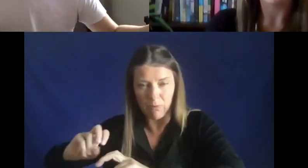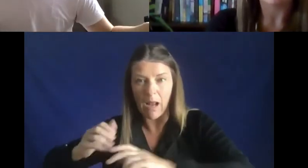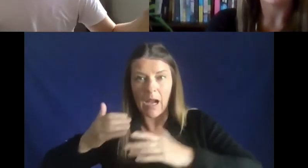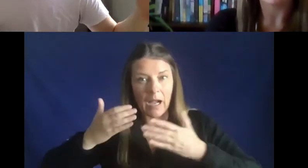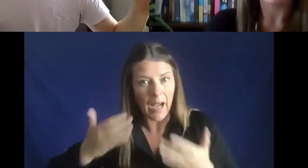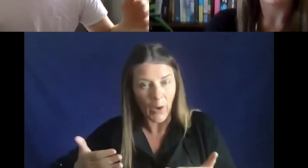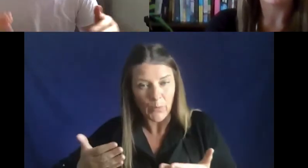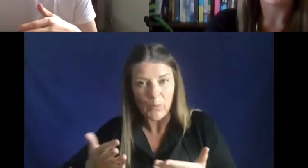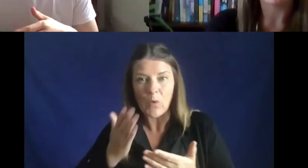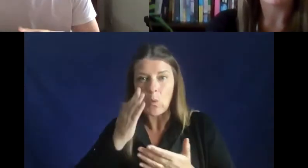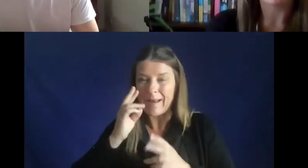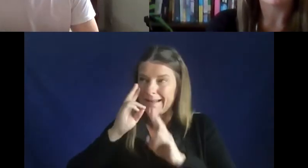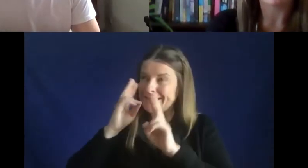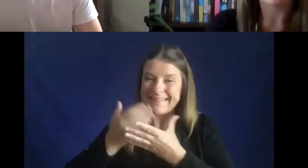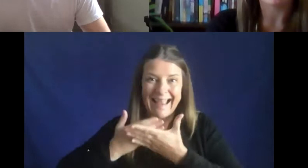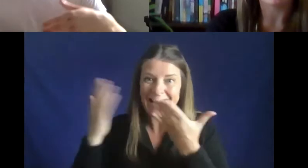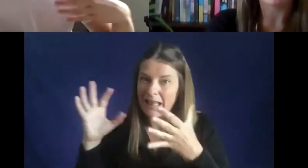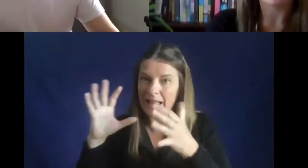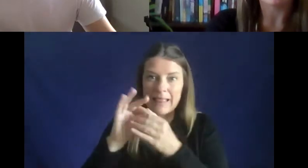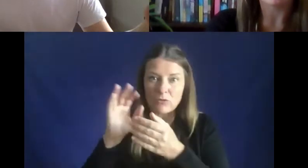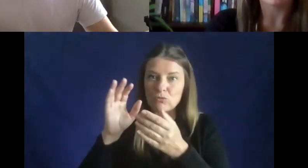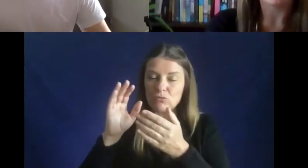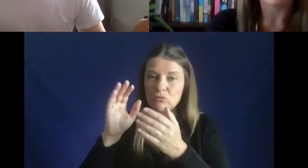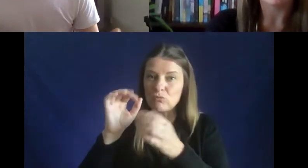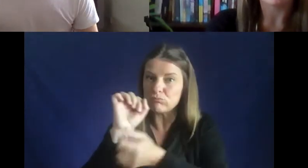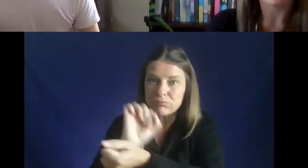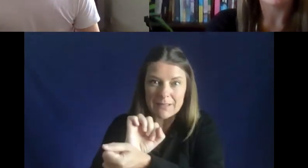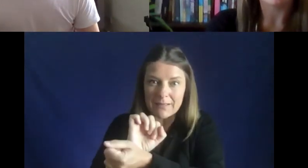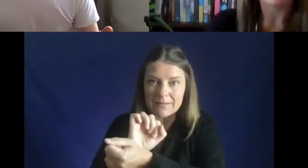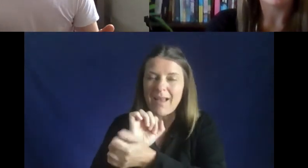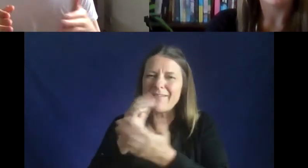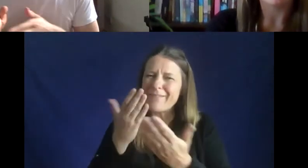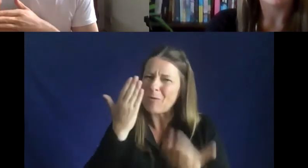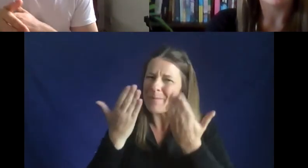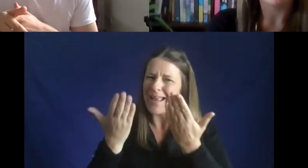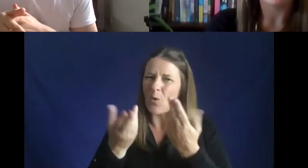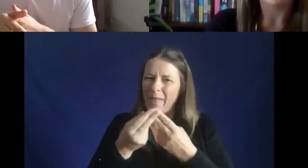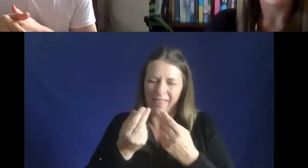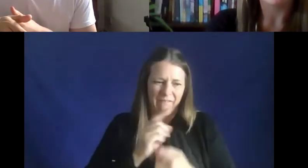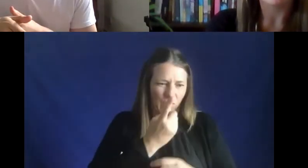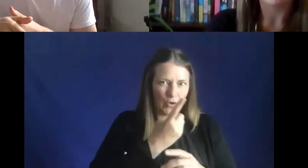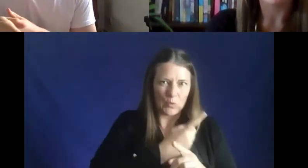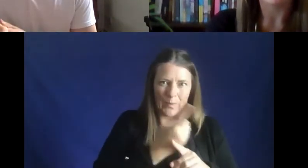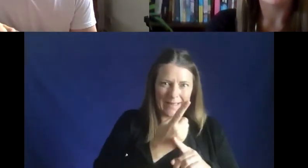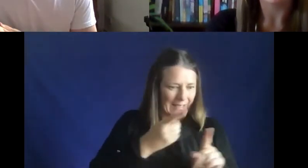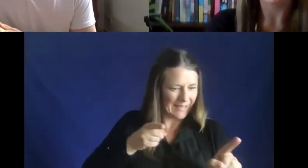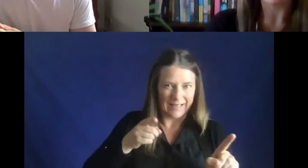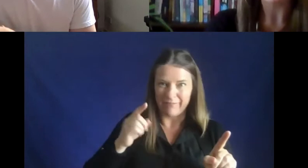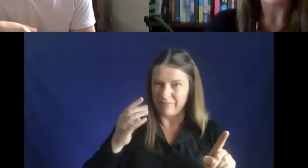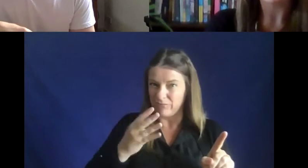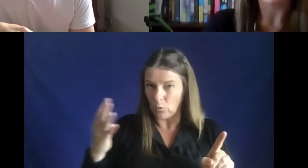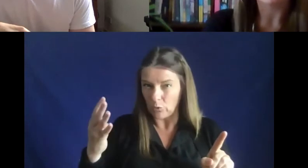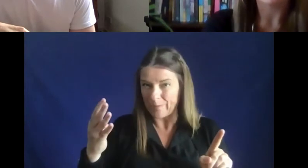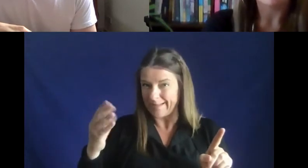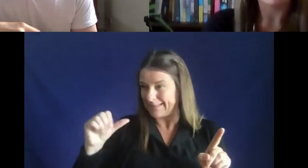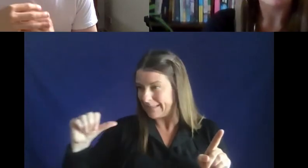when like a documentary, compared to when I saw one in the first week, I definitely come at it from that point of view